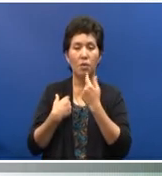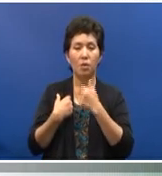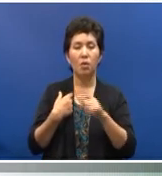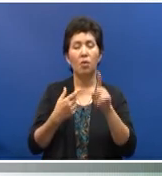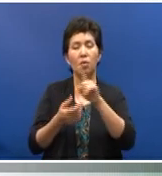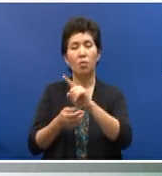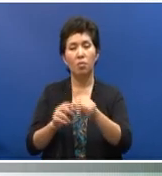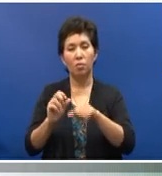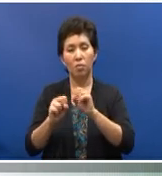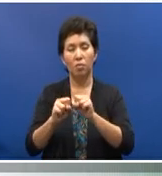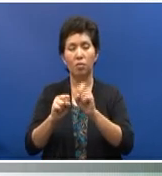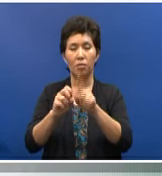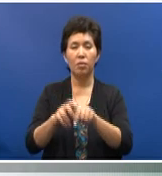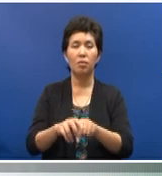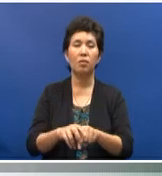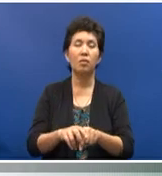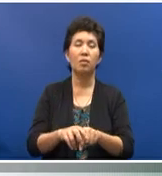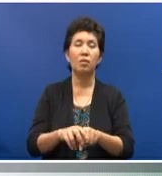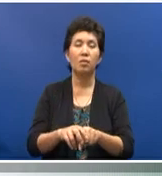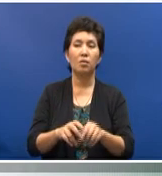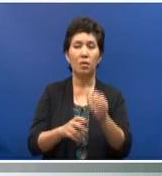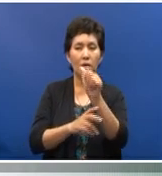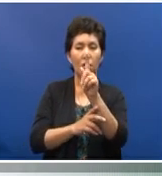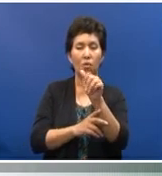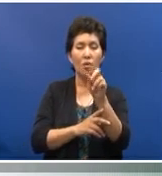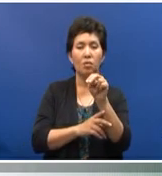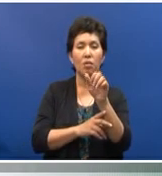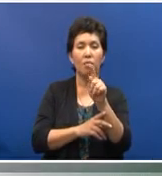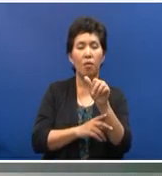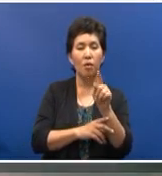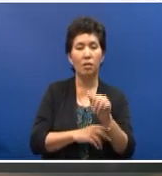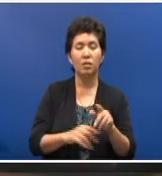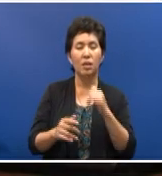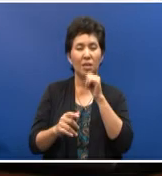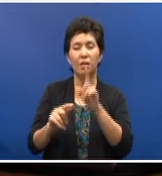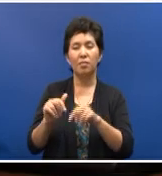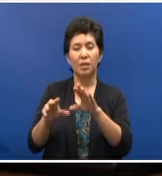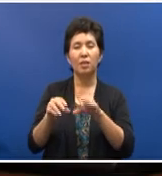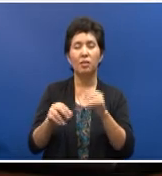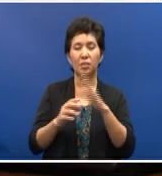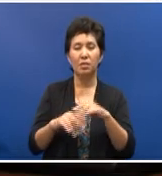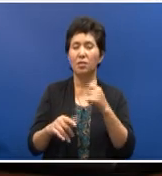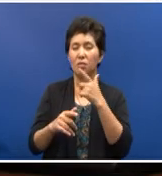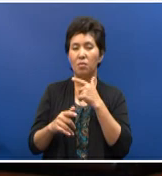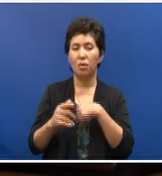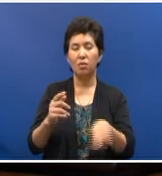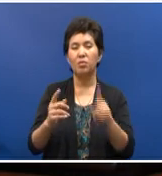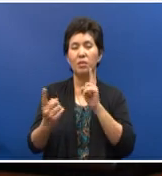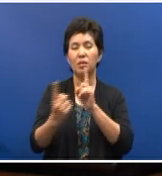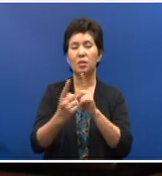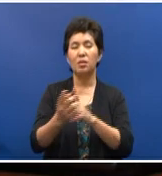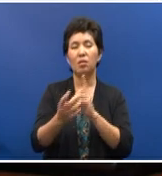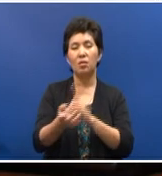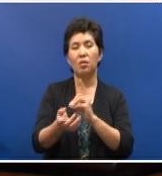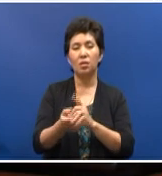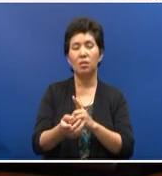cling on to the traditional medicine as a cure for disease. Okay, so they didn't go to see the doctor, but they have other